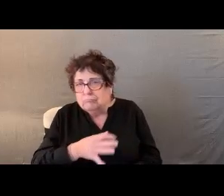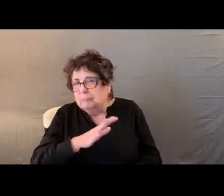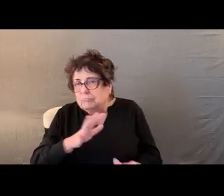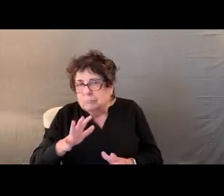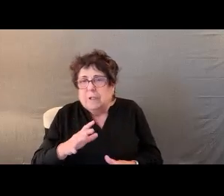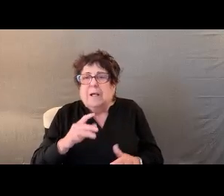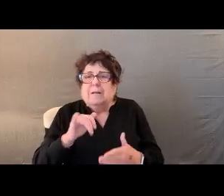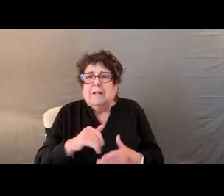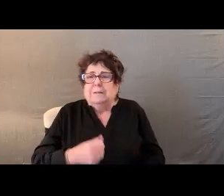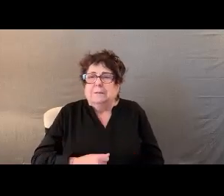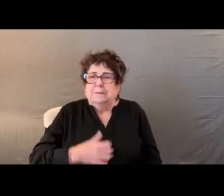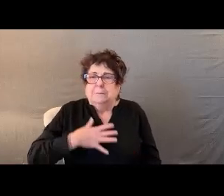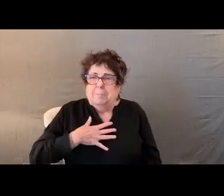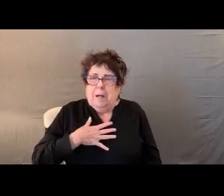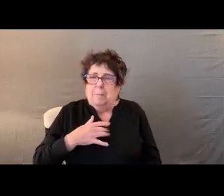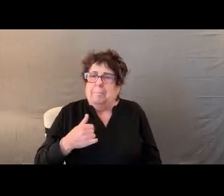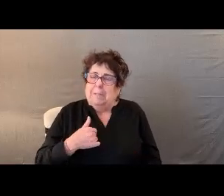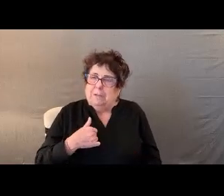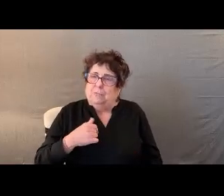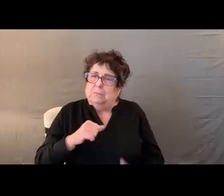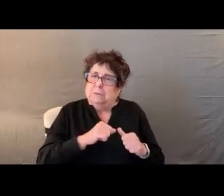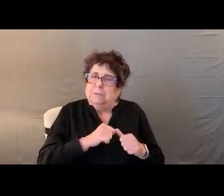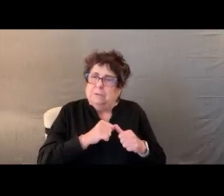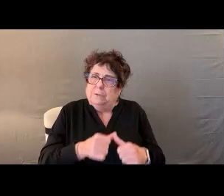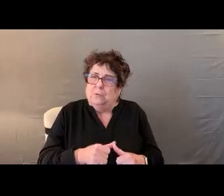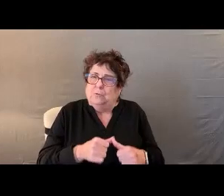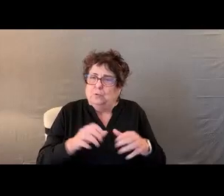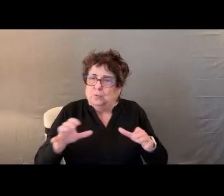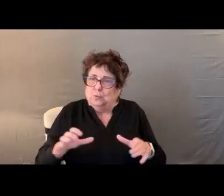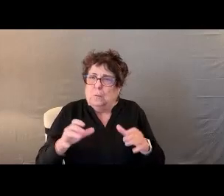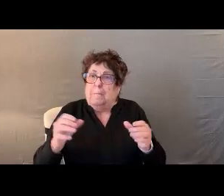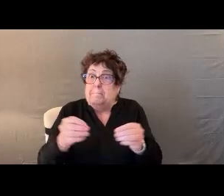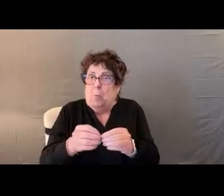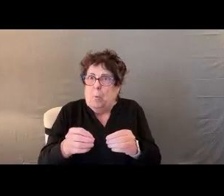me to continue doing more. And I